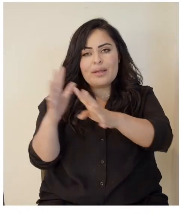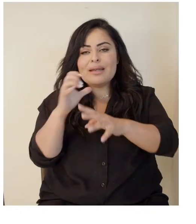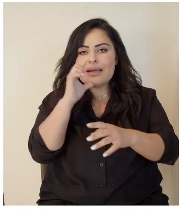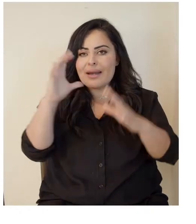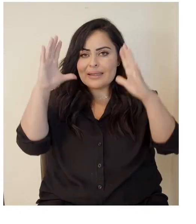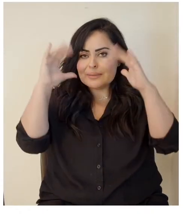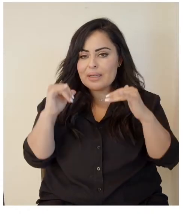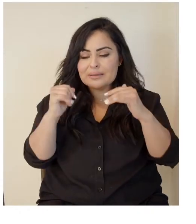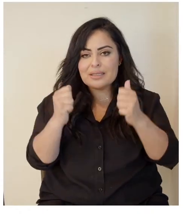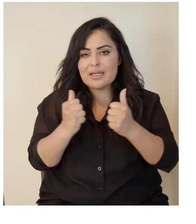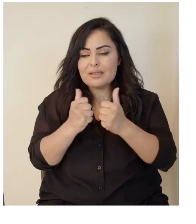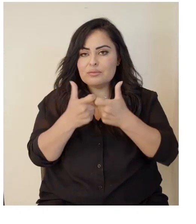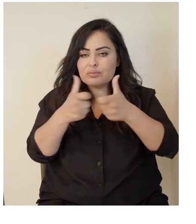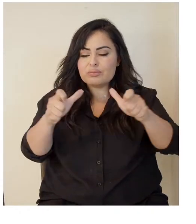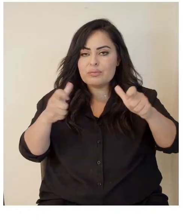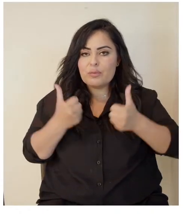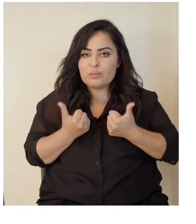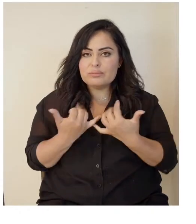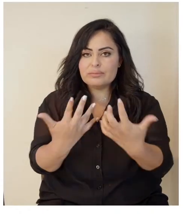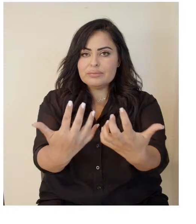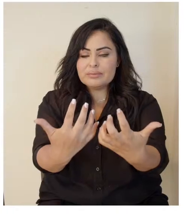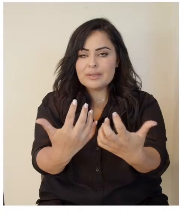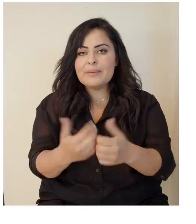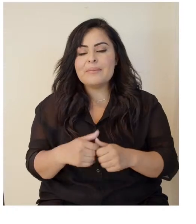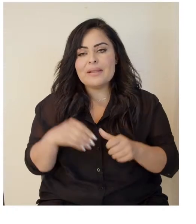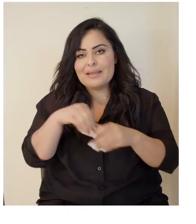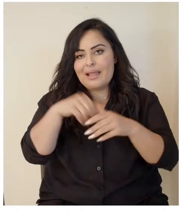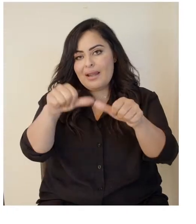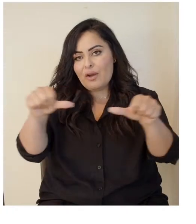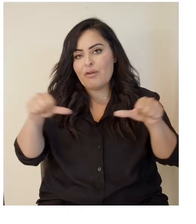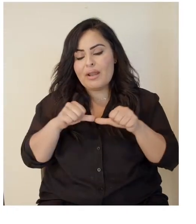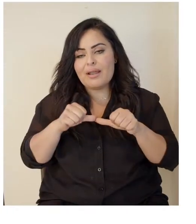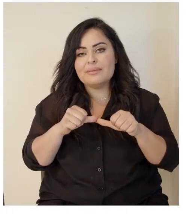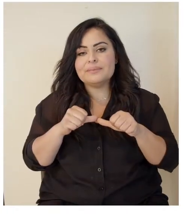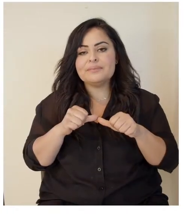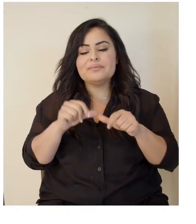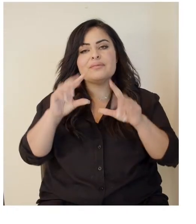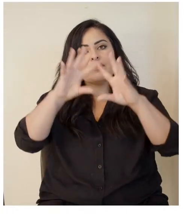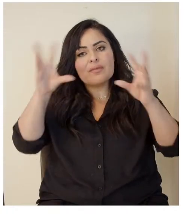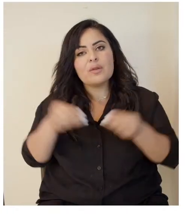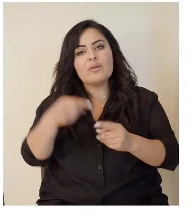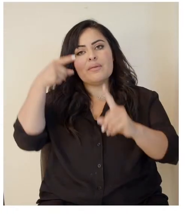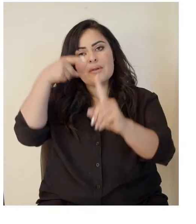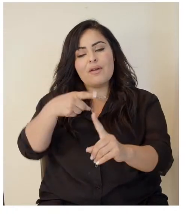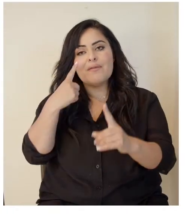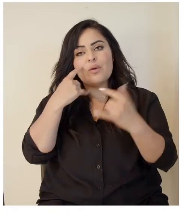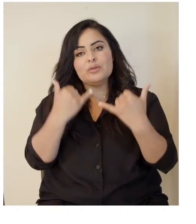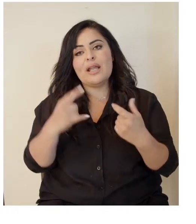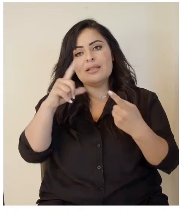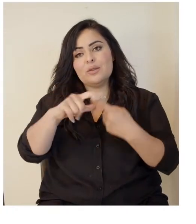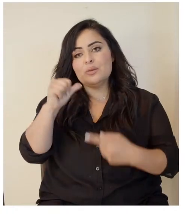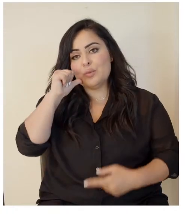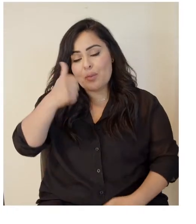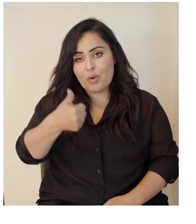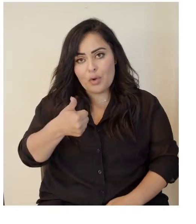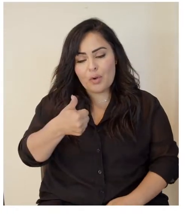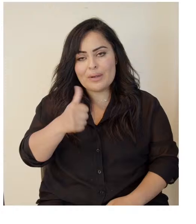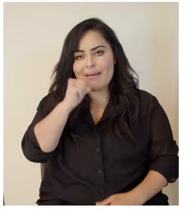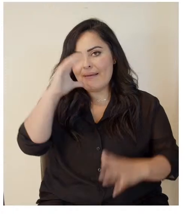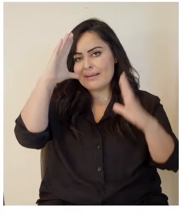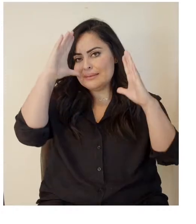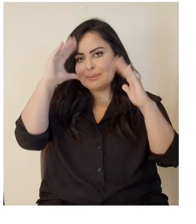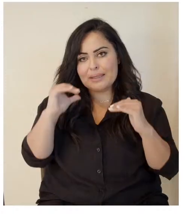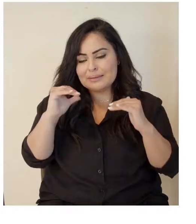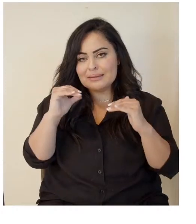growth or movement on the fire in that area. All in all today, going through till tomorrow's shift, not expecting